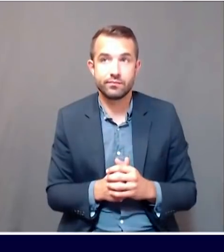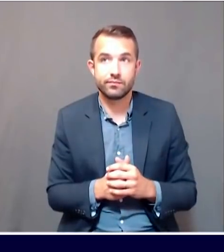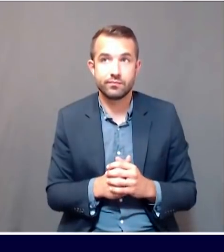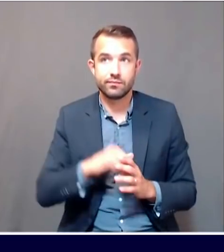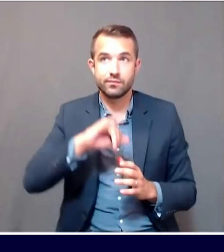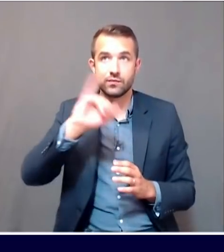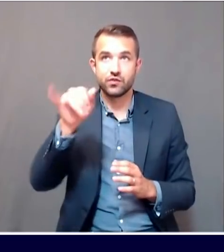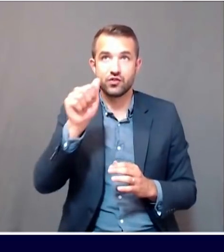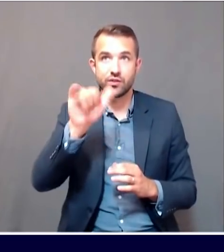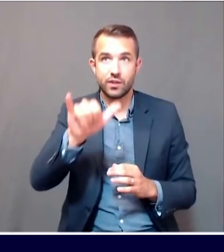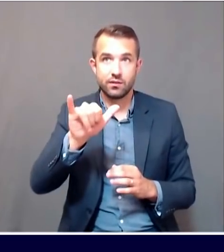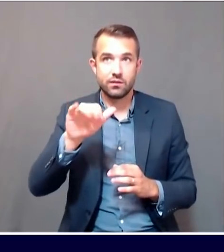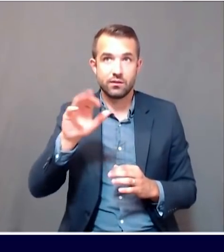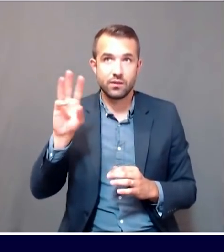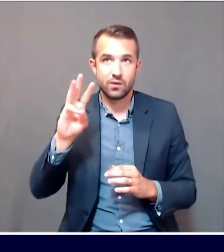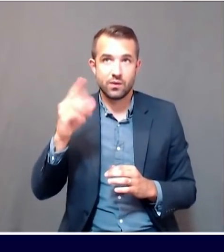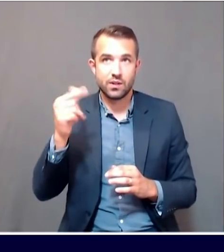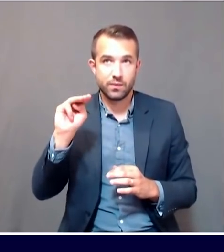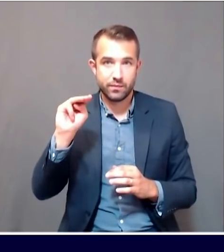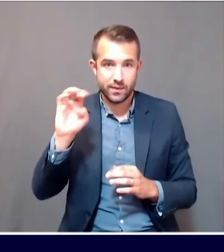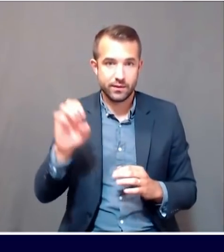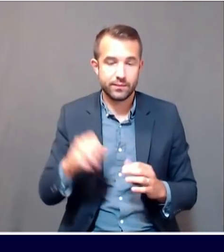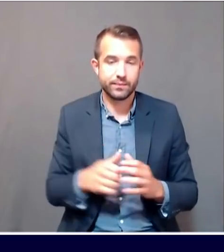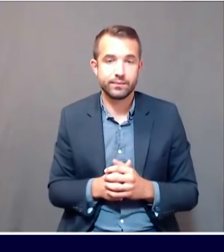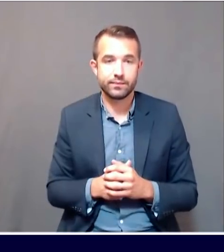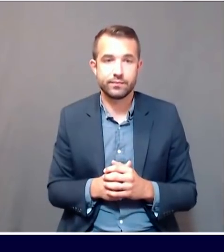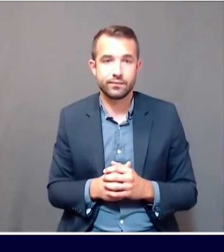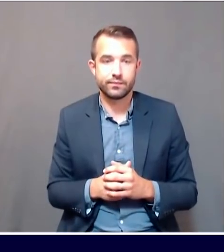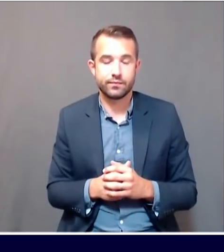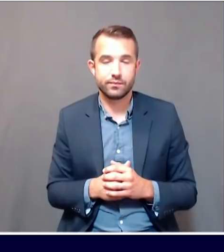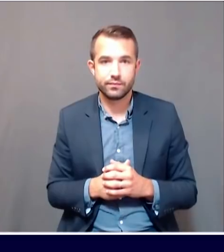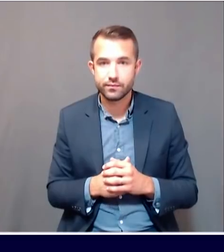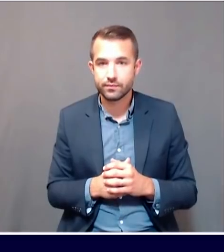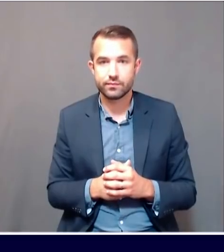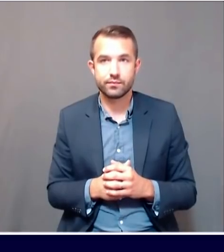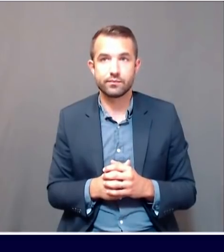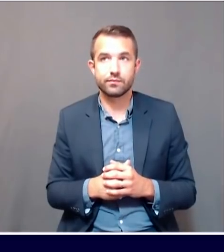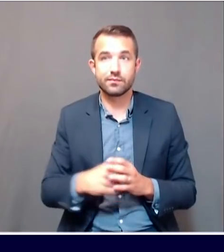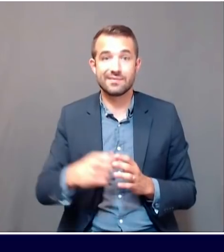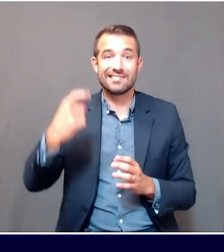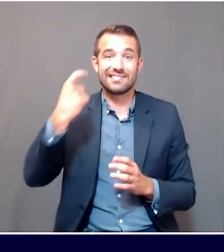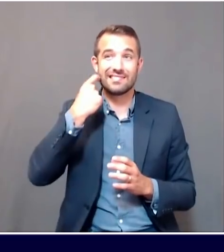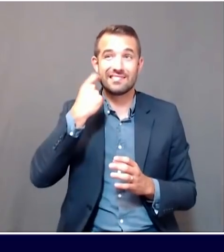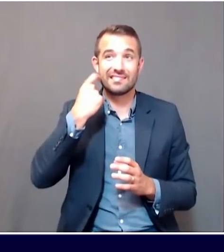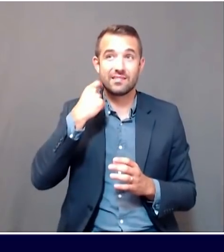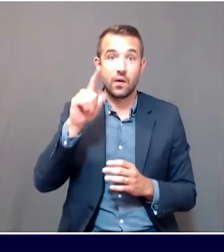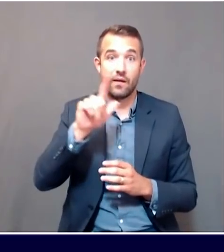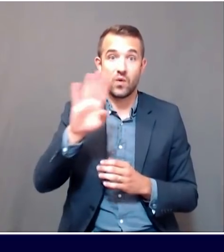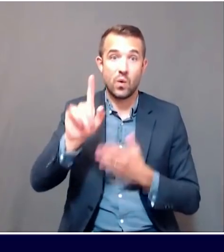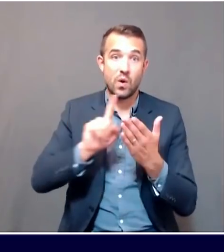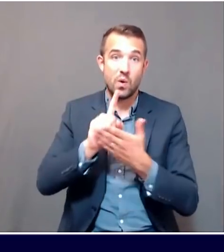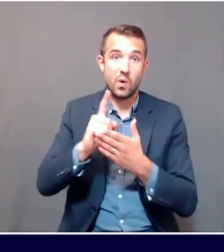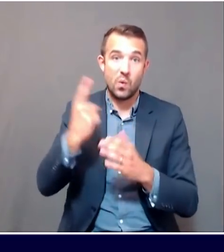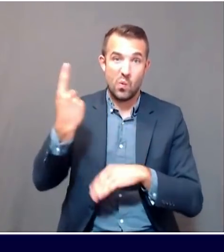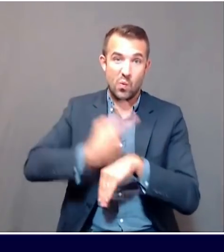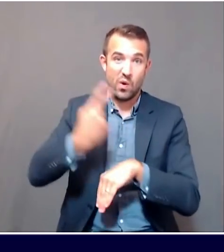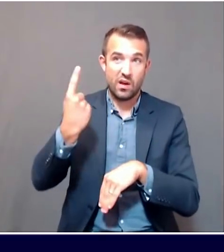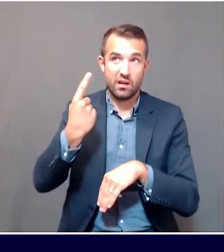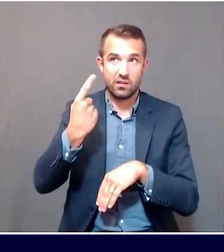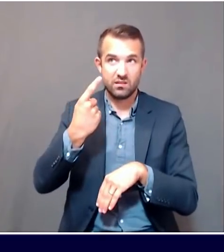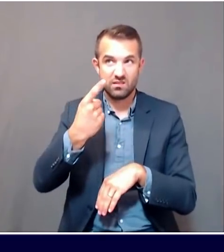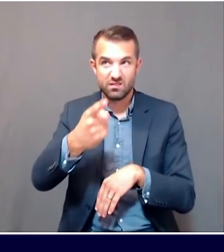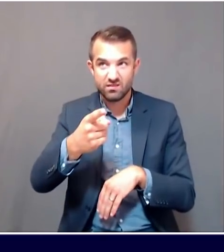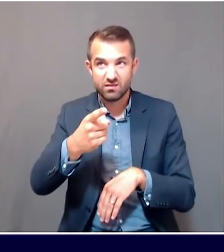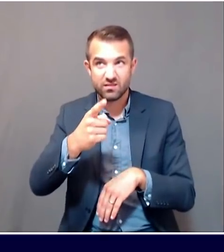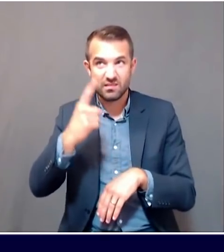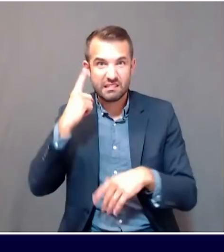WGME. Thank you very much. In the past 24 hours. Whoa. You at an arcade, Jay? I am not. That is